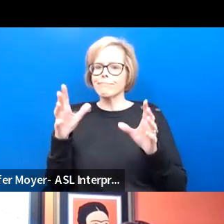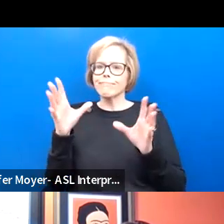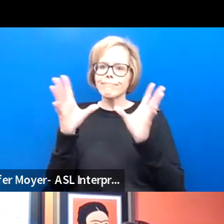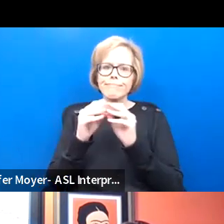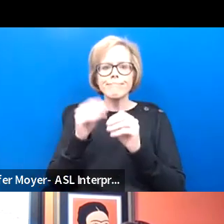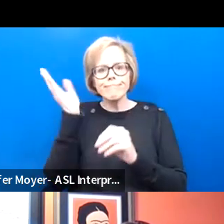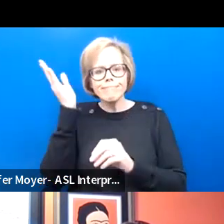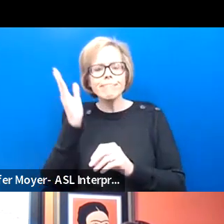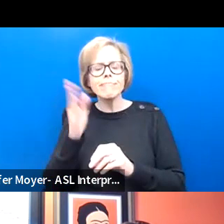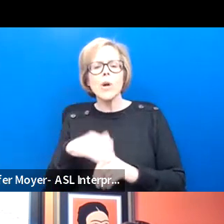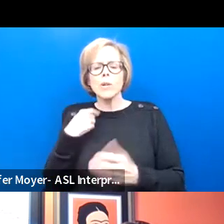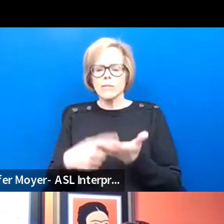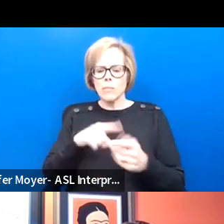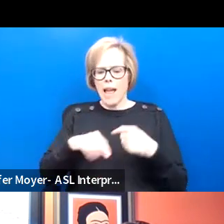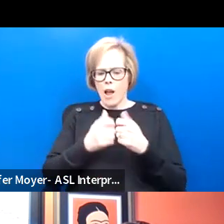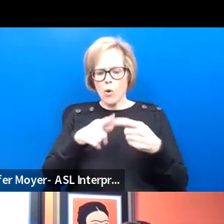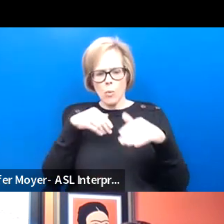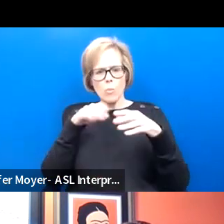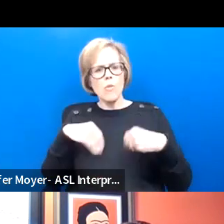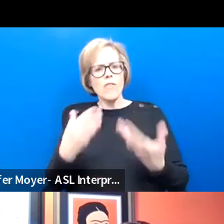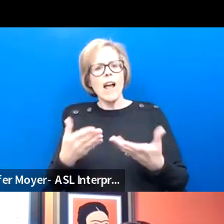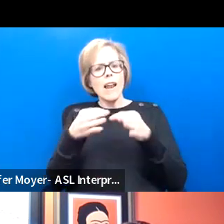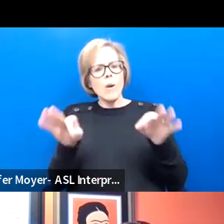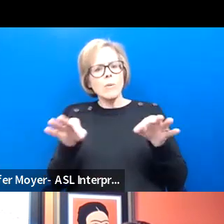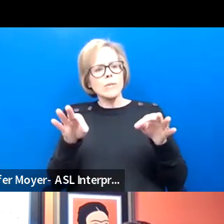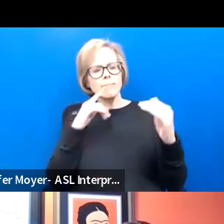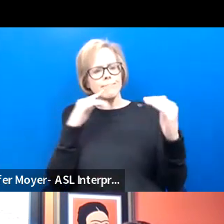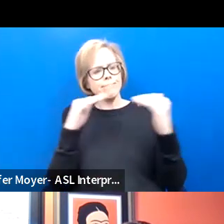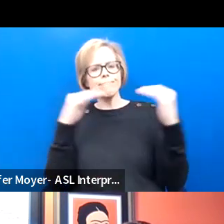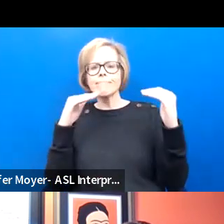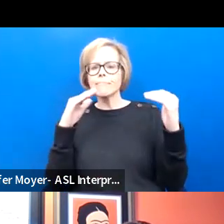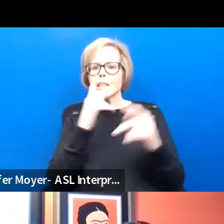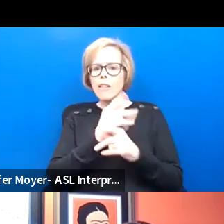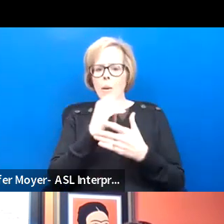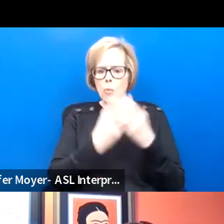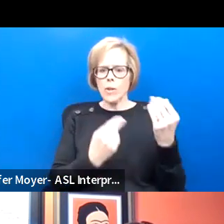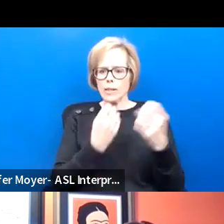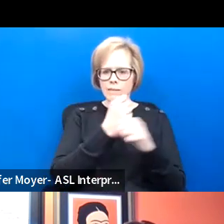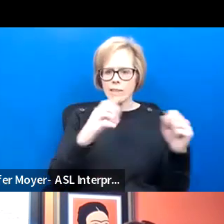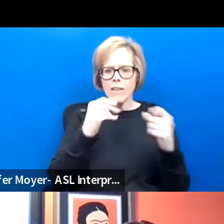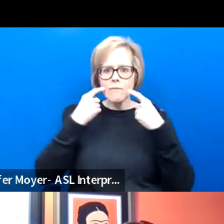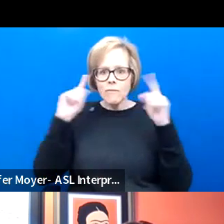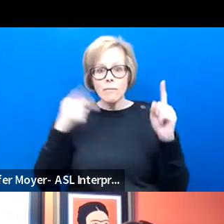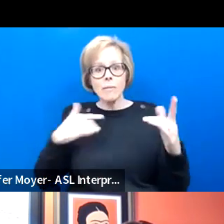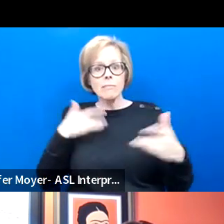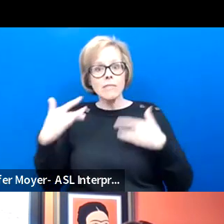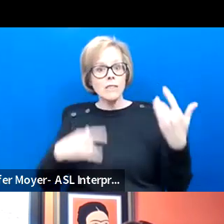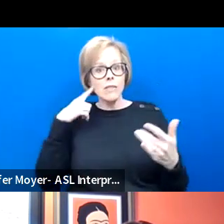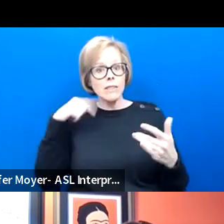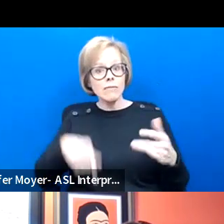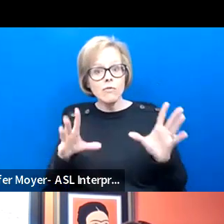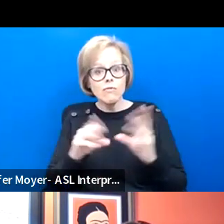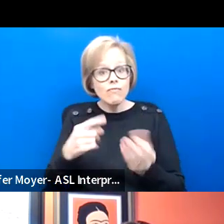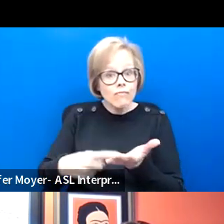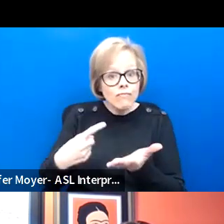do we provide that language concordant care in a way that is both safe and effective. I'm excited for this conversation and would love